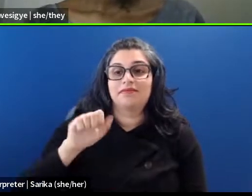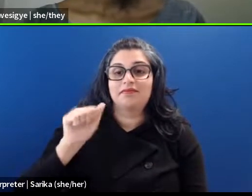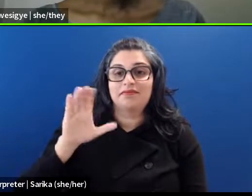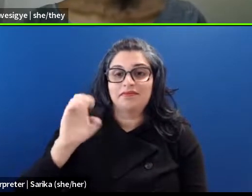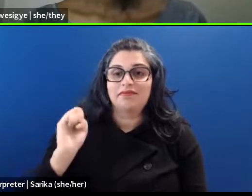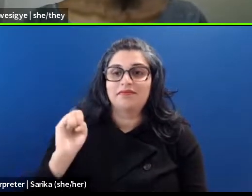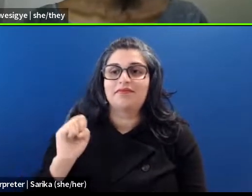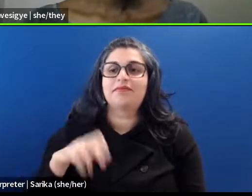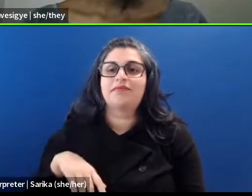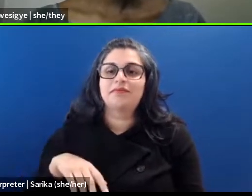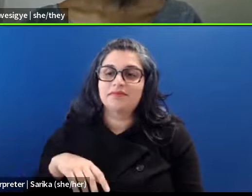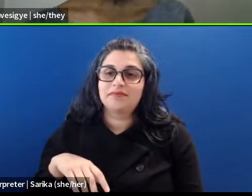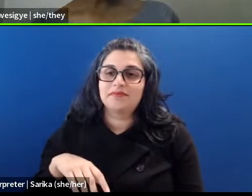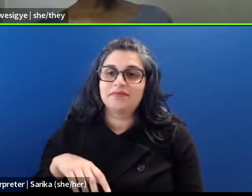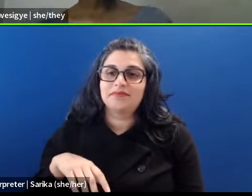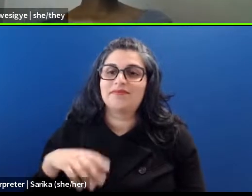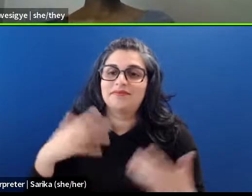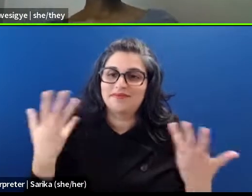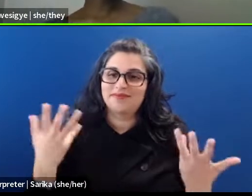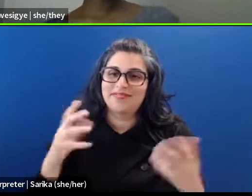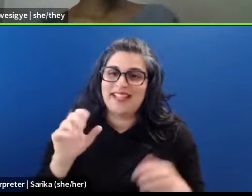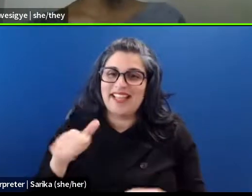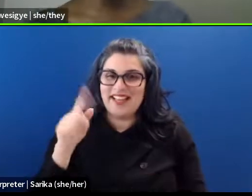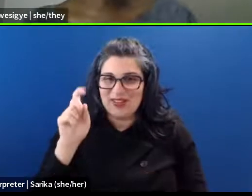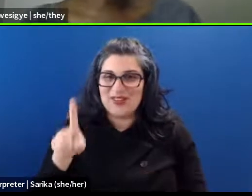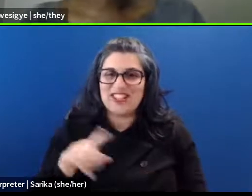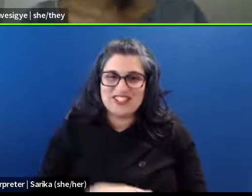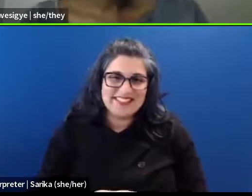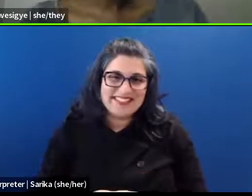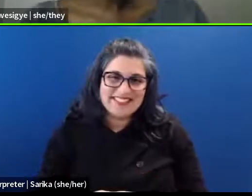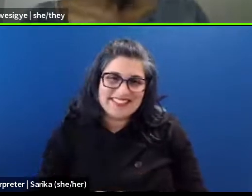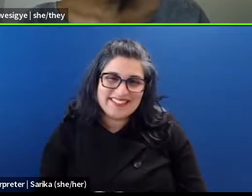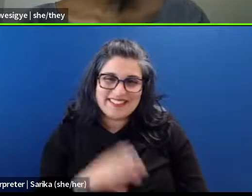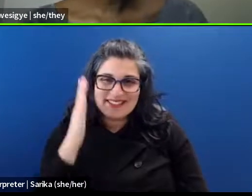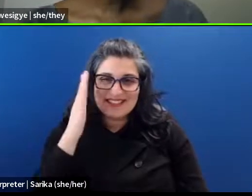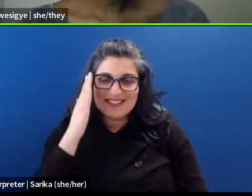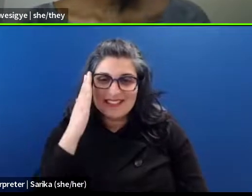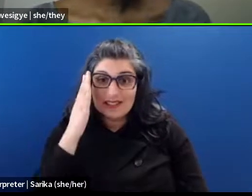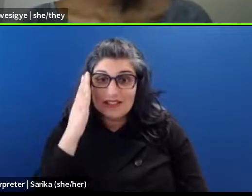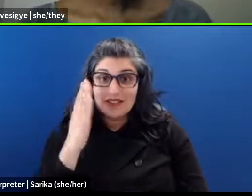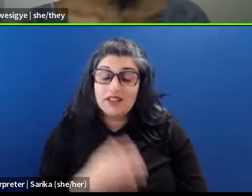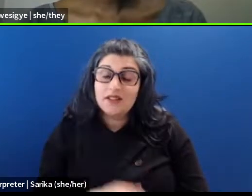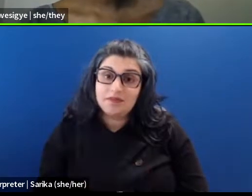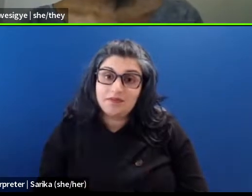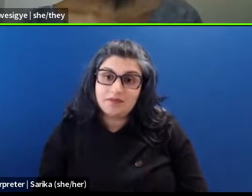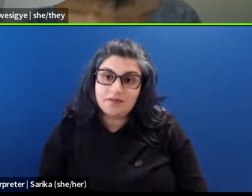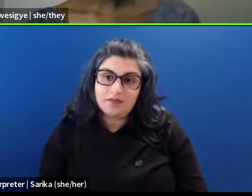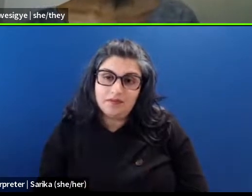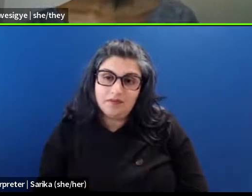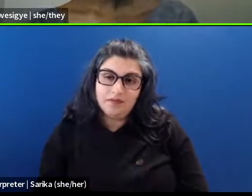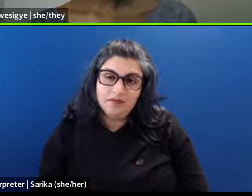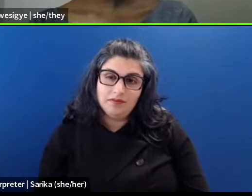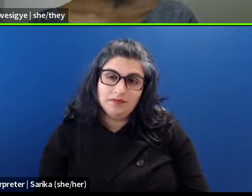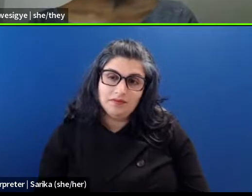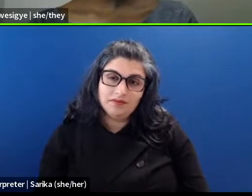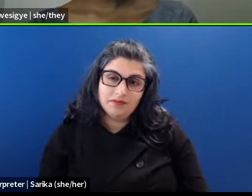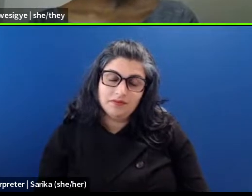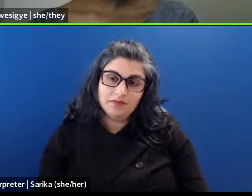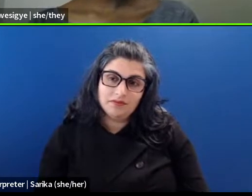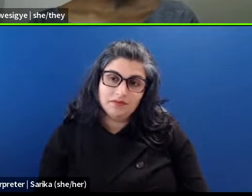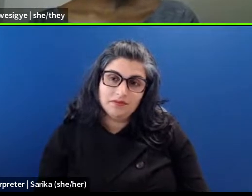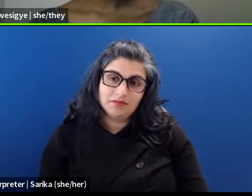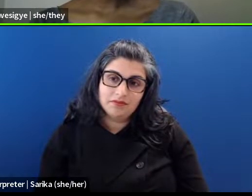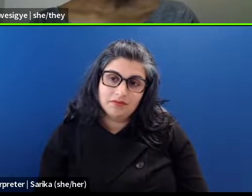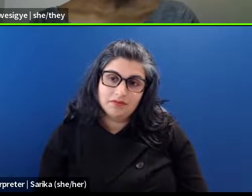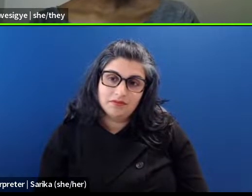All right, so another question. Do you think that there is an attraction to Buddhism and maybe